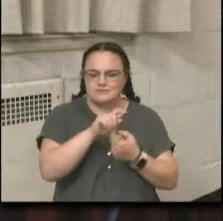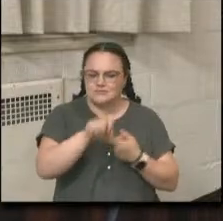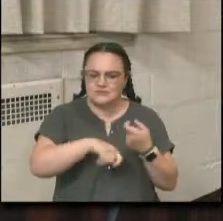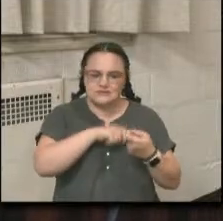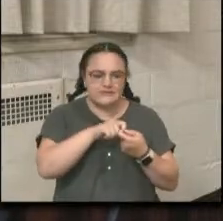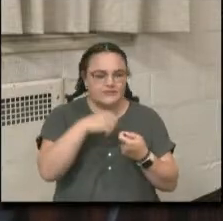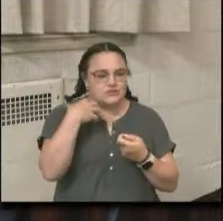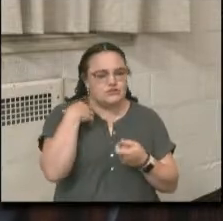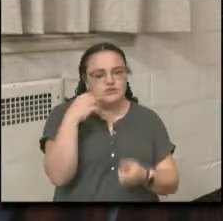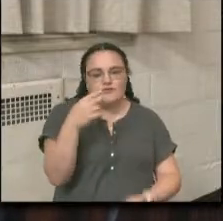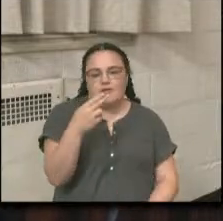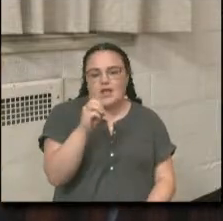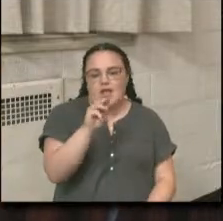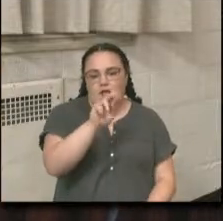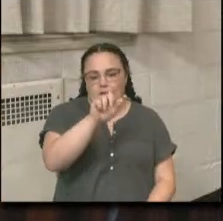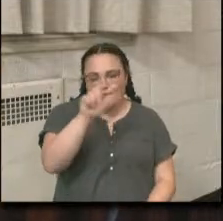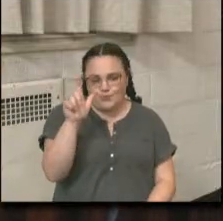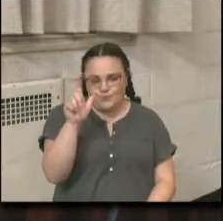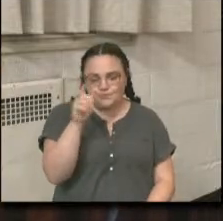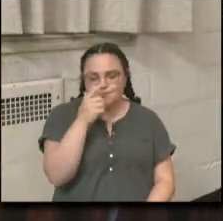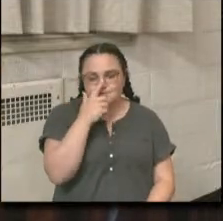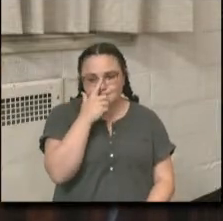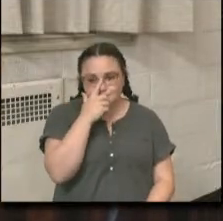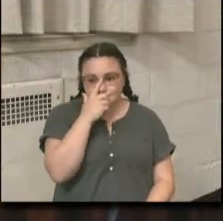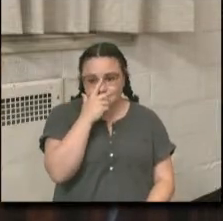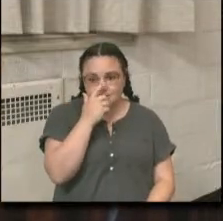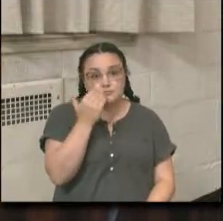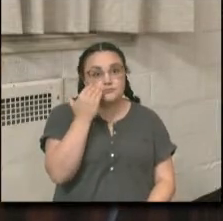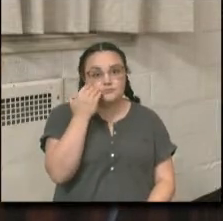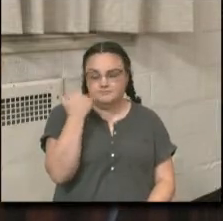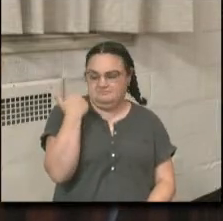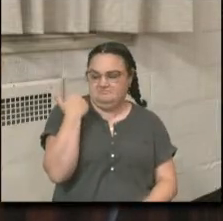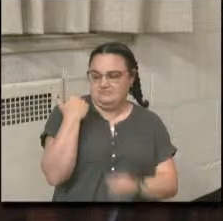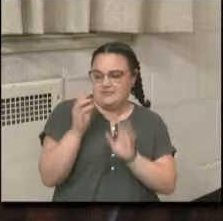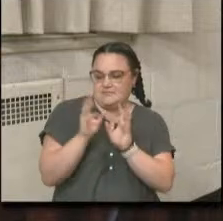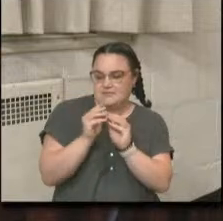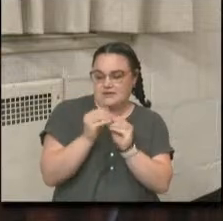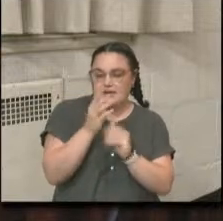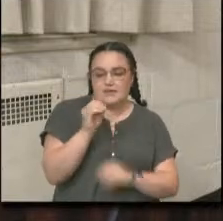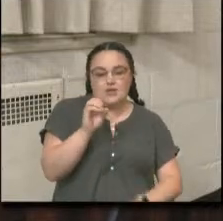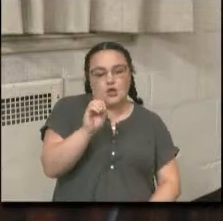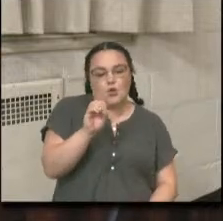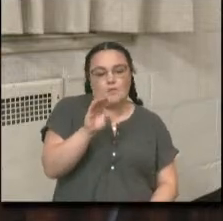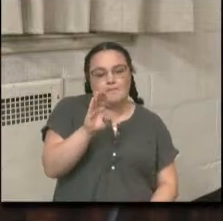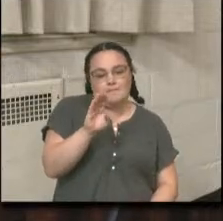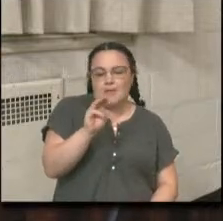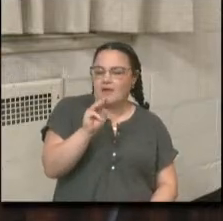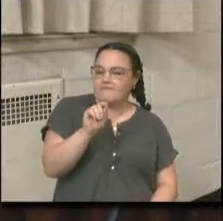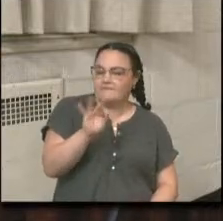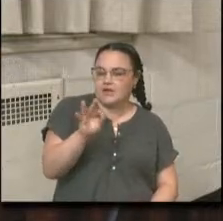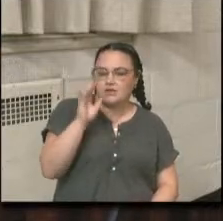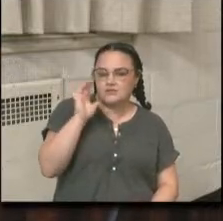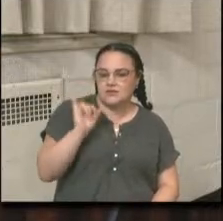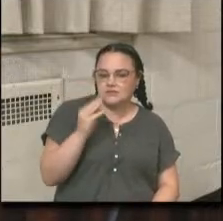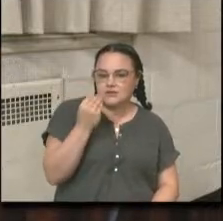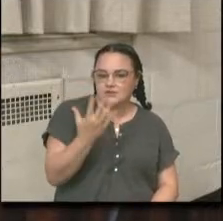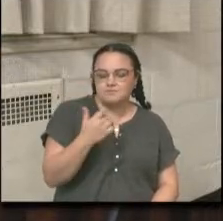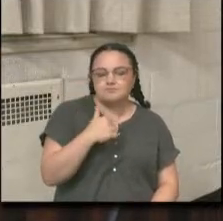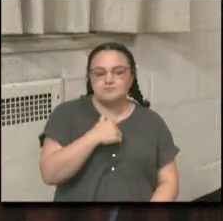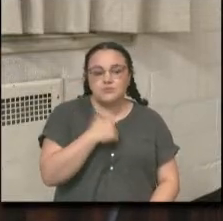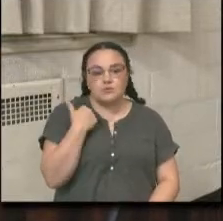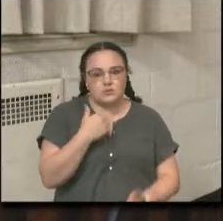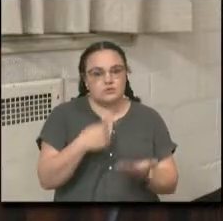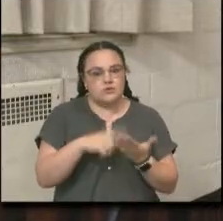Chief Howell, during the past board meeting and during the OBAFA meeting, we talked extensively about the bullying